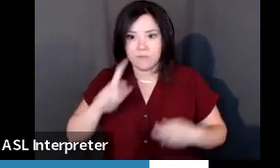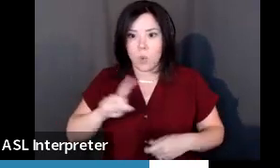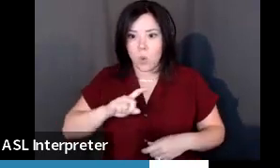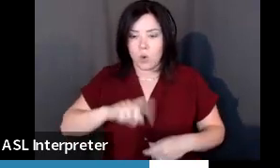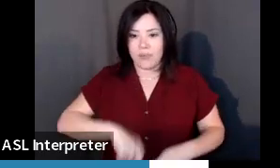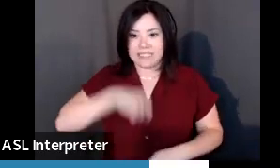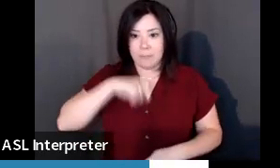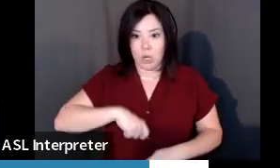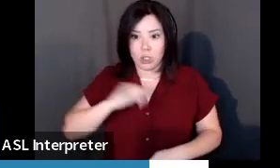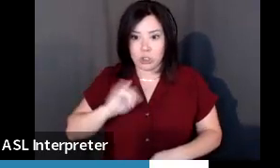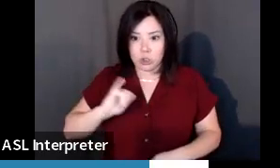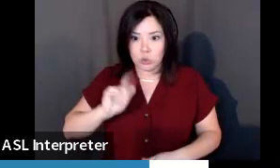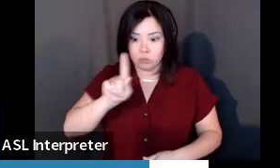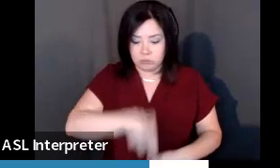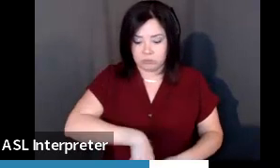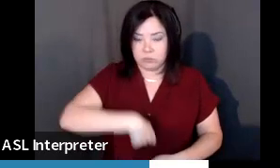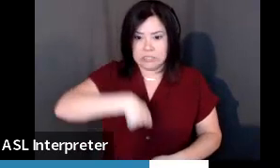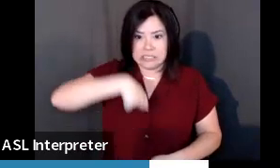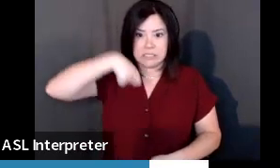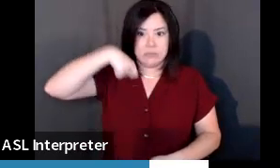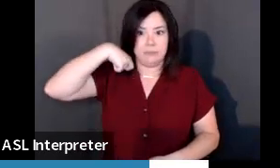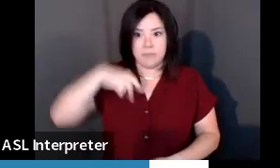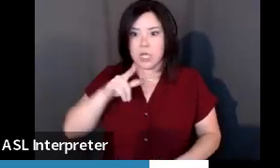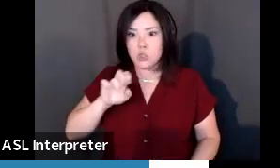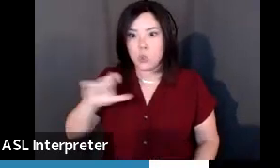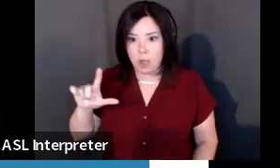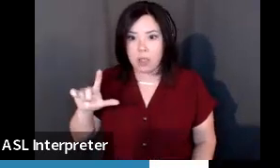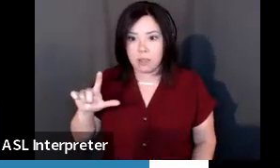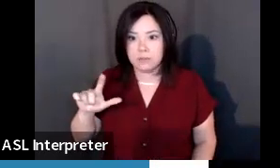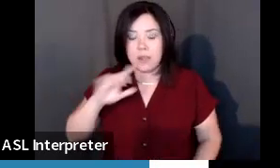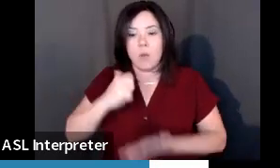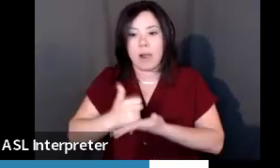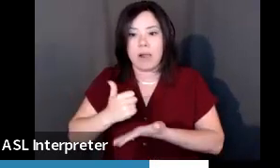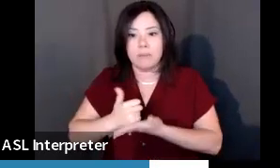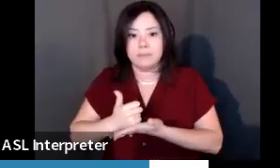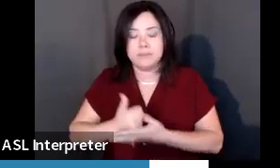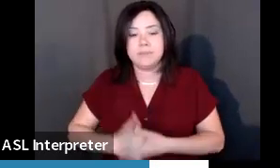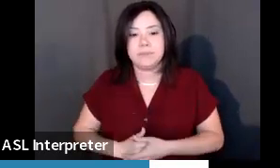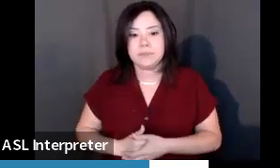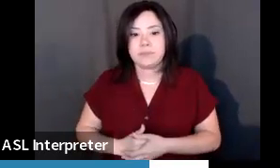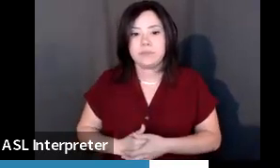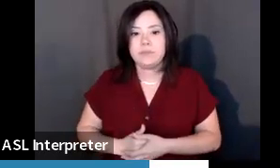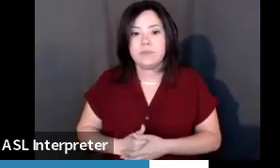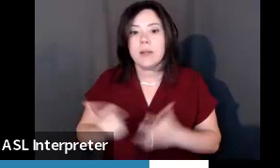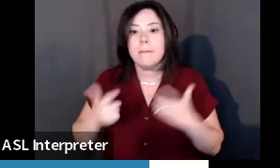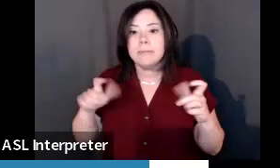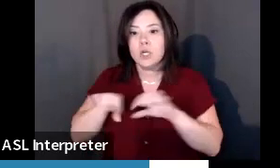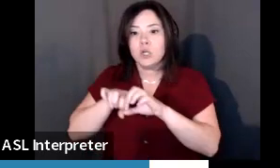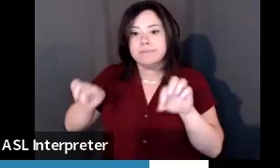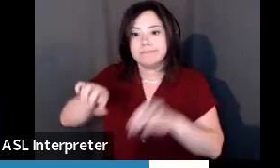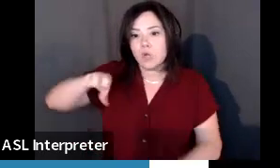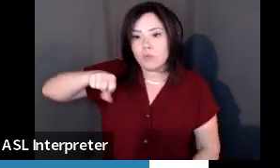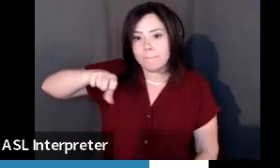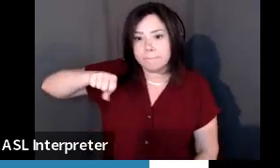it's a way for, it's a little tool that provides a wider grip and a way for you to